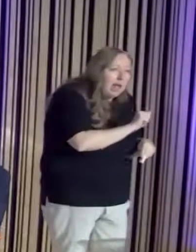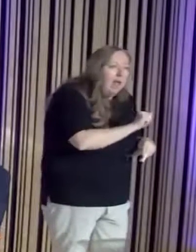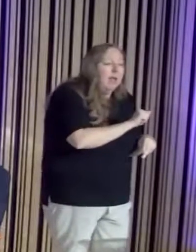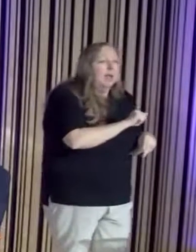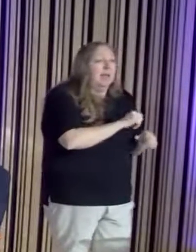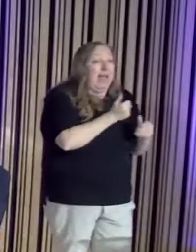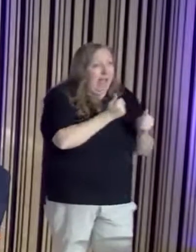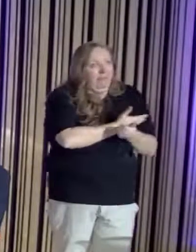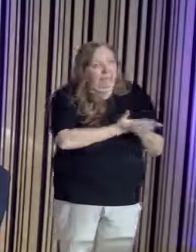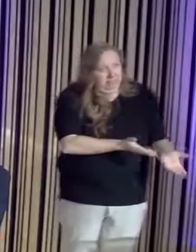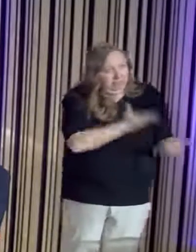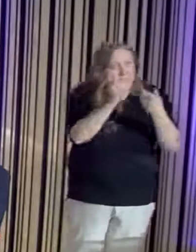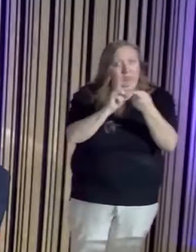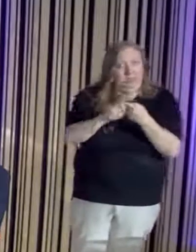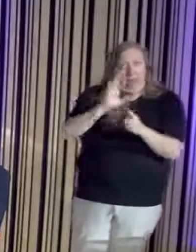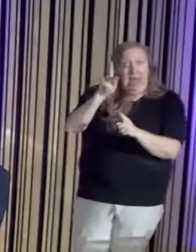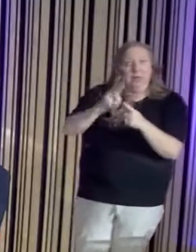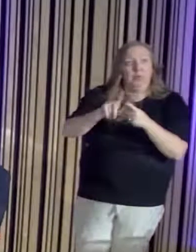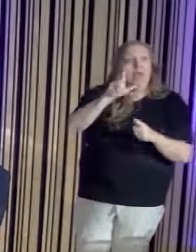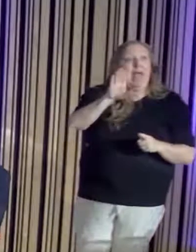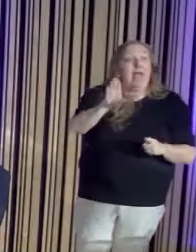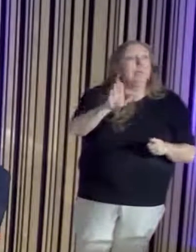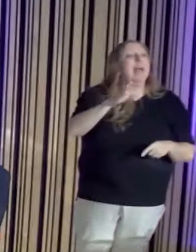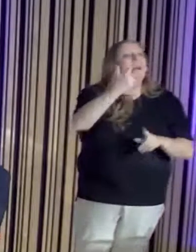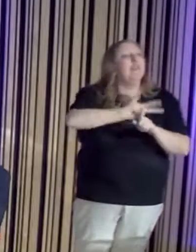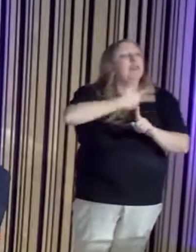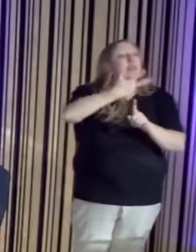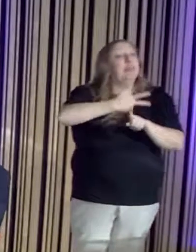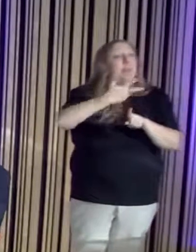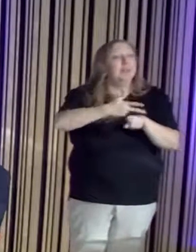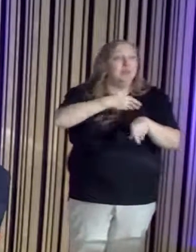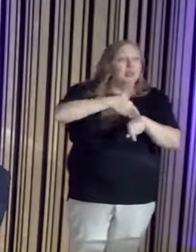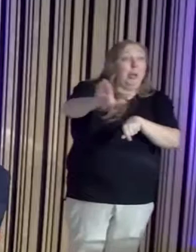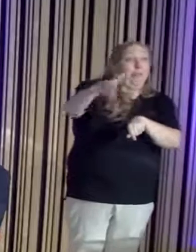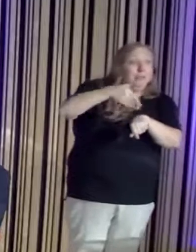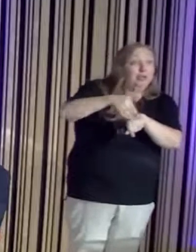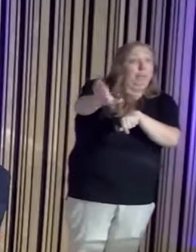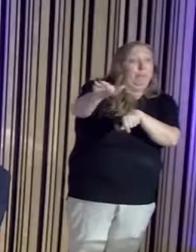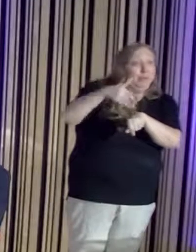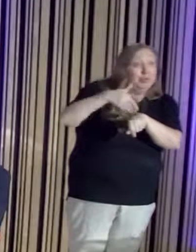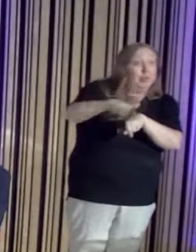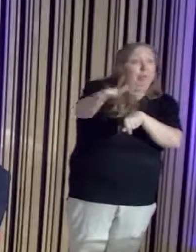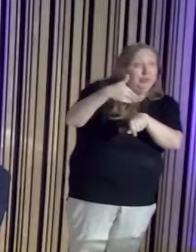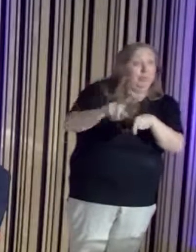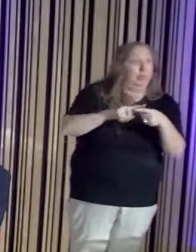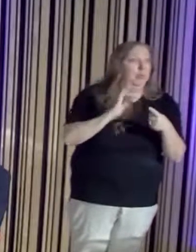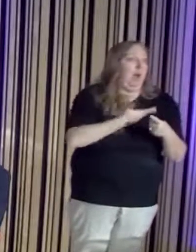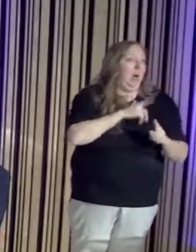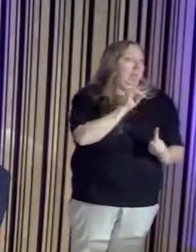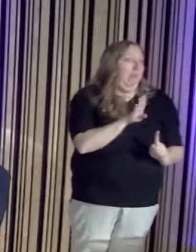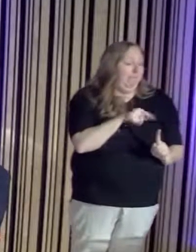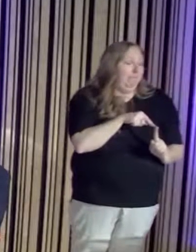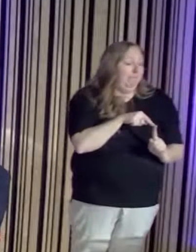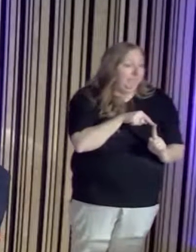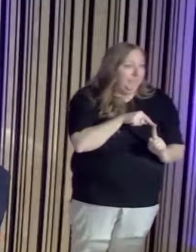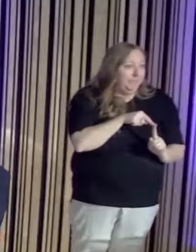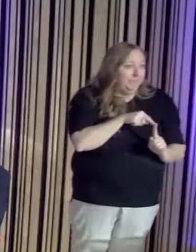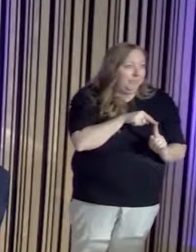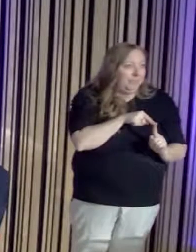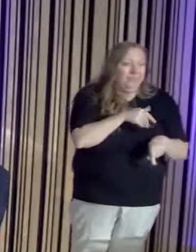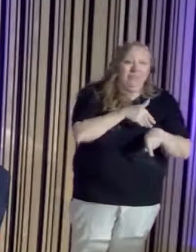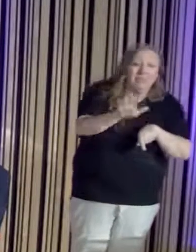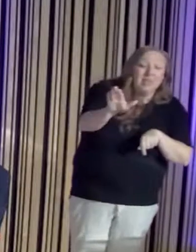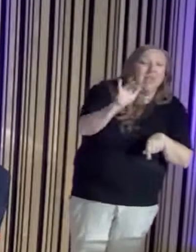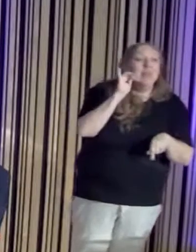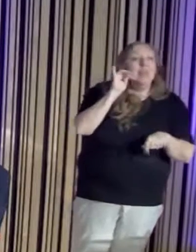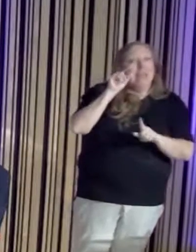to the lab. Every 3 months, there is a shipment from the boat at minus 80 degrees to the labs. And this is where we do the high throughput